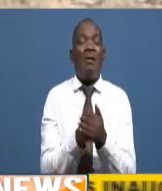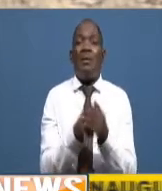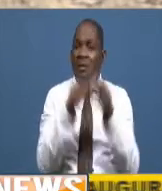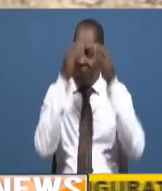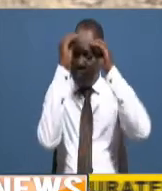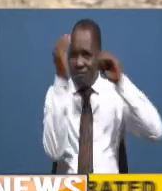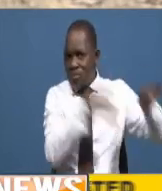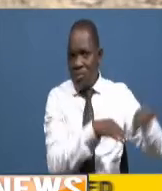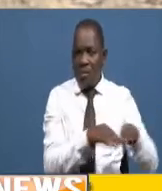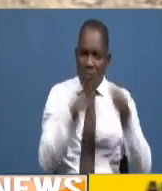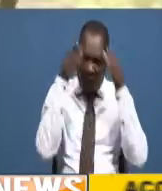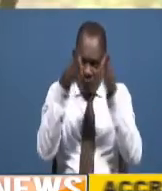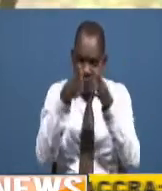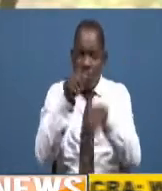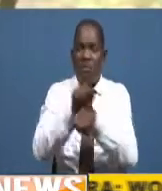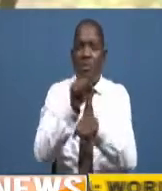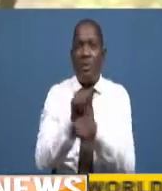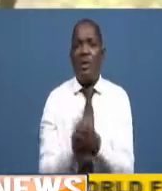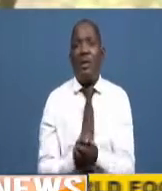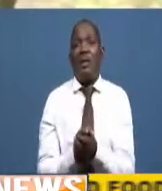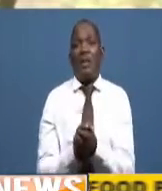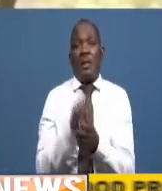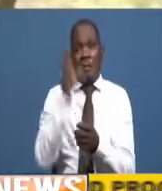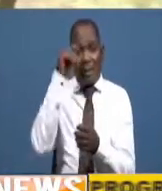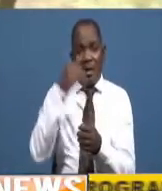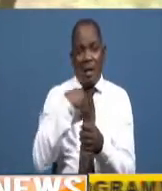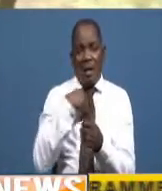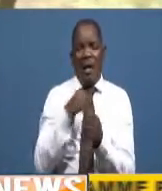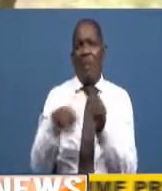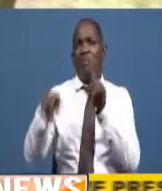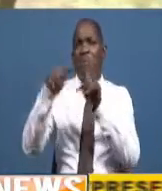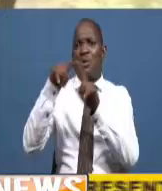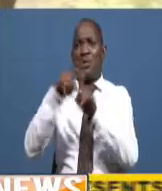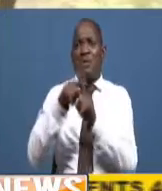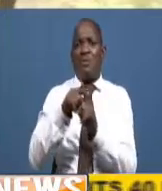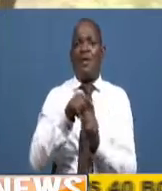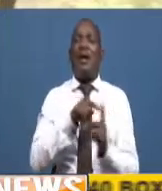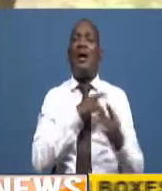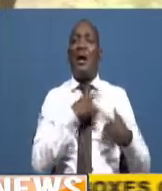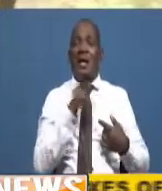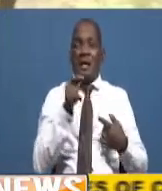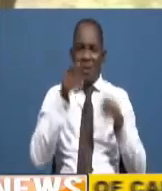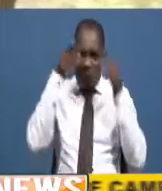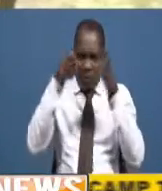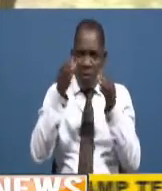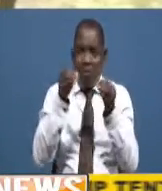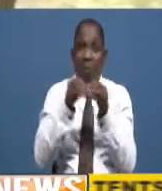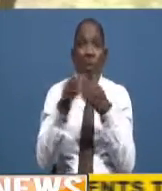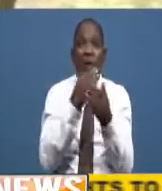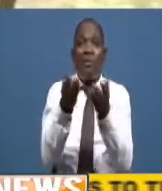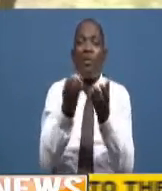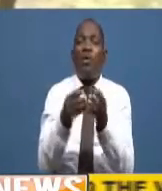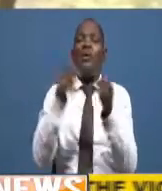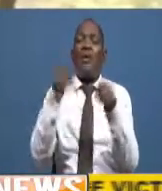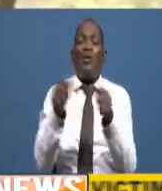find your fire to do it. From Clock's story, he has a very positive perspective on who he is. Even though he is conscious of the fact that he does have a